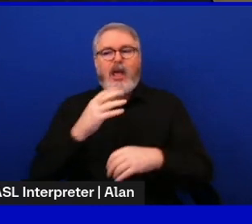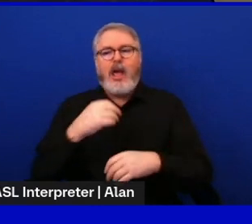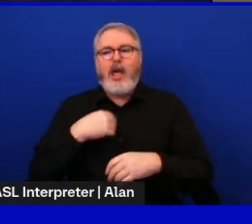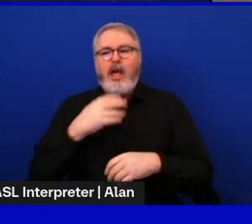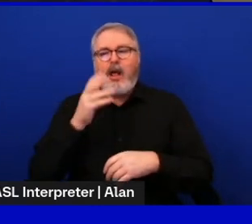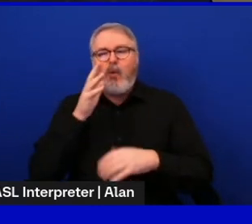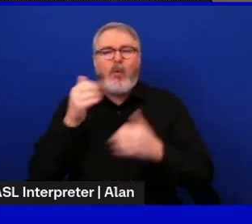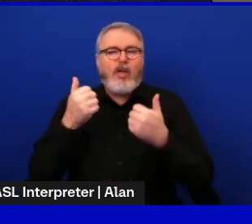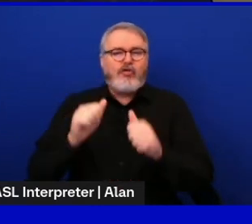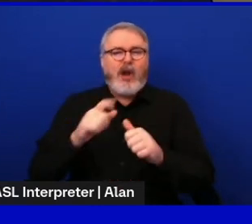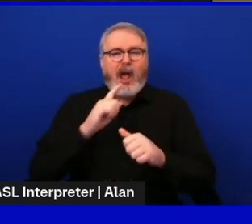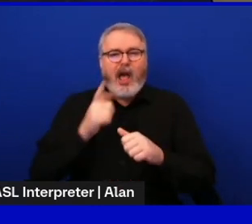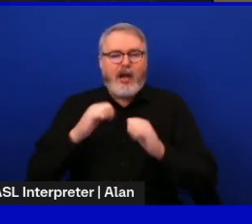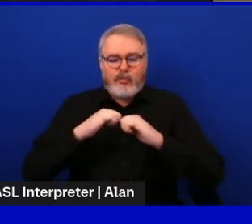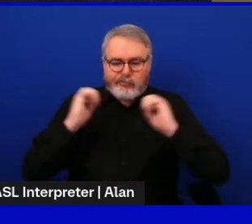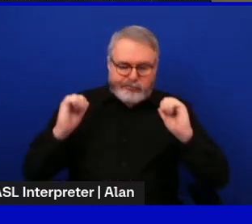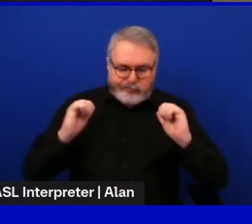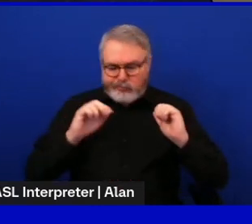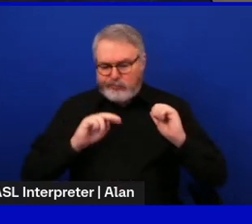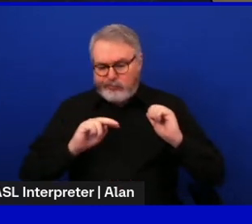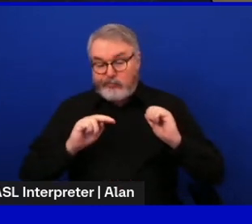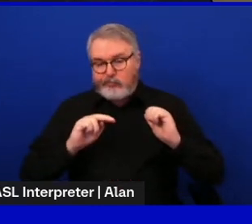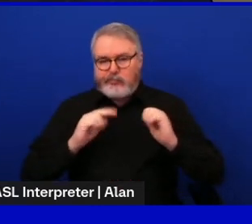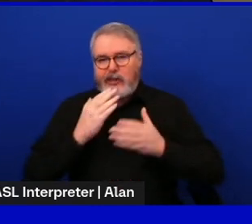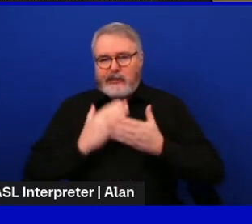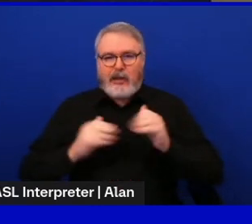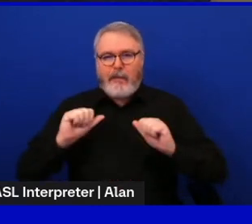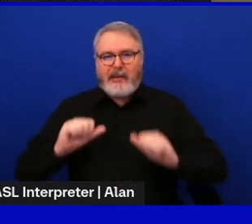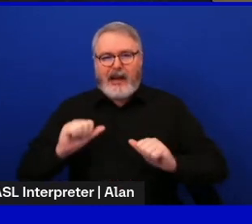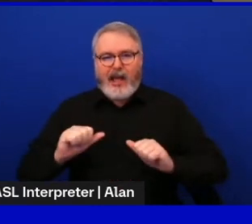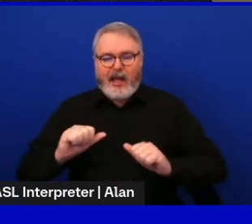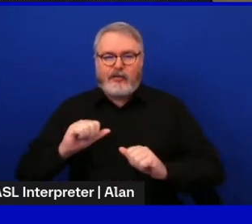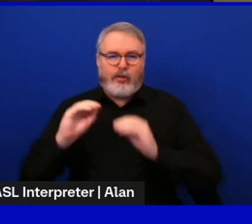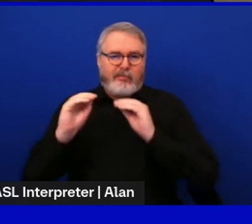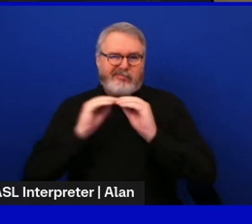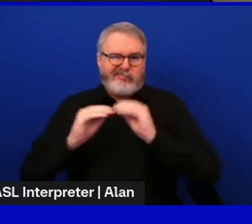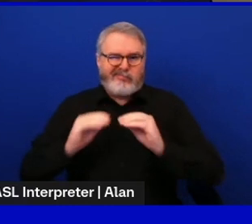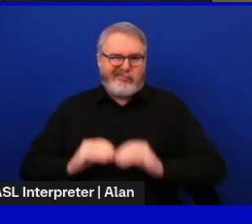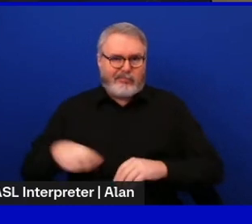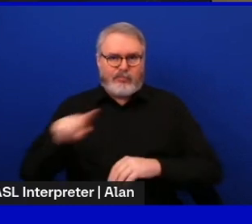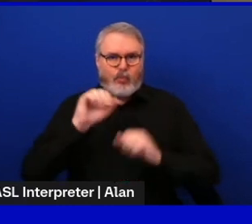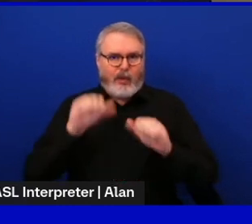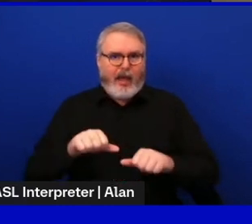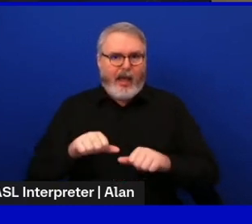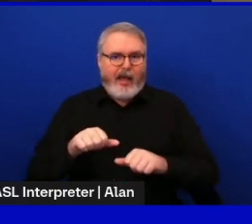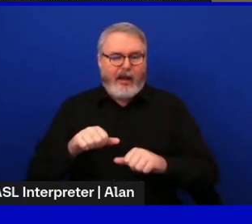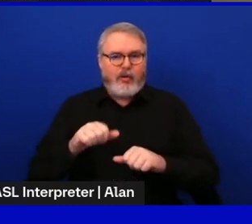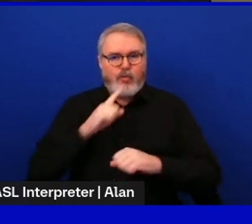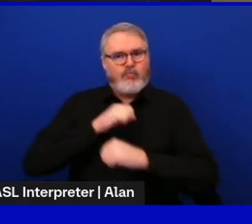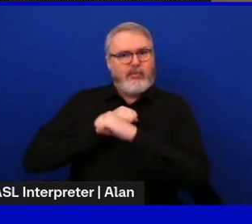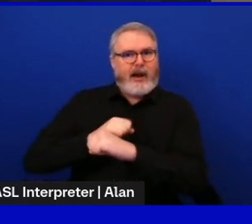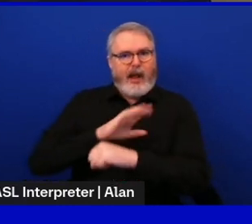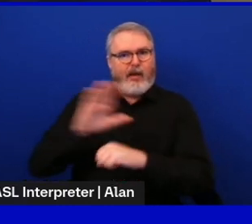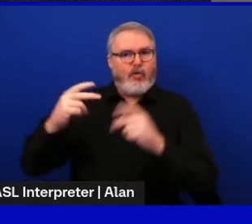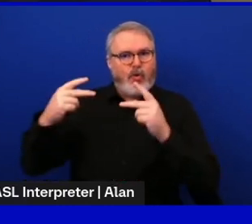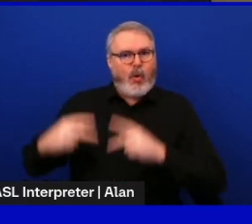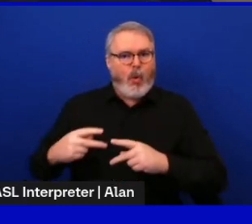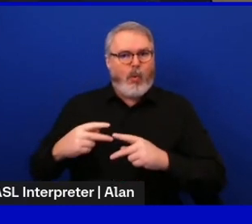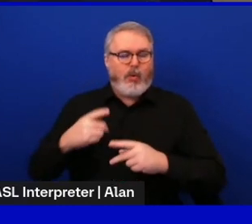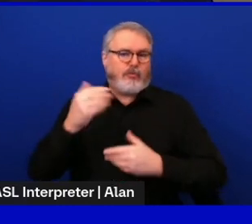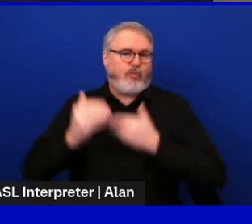of uncover some potential remediation that you can do in order to protect your infrastructure code as you go